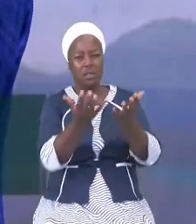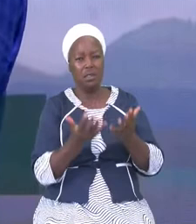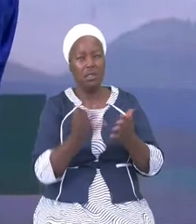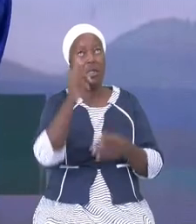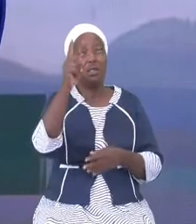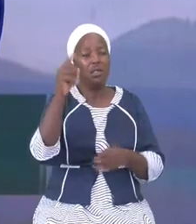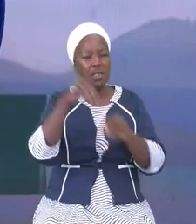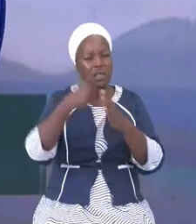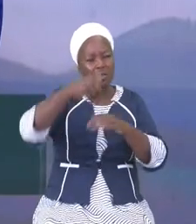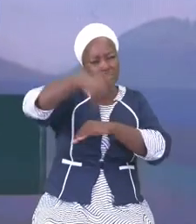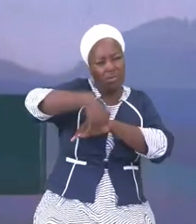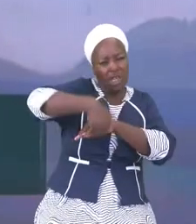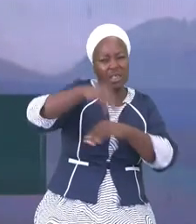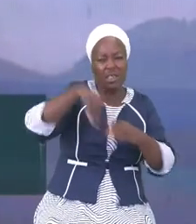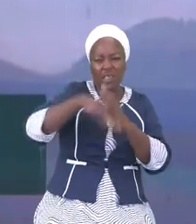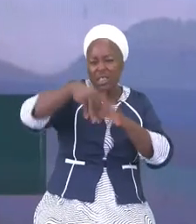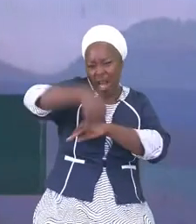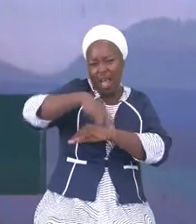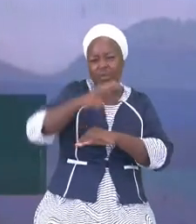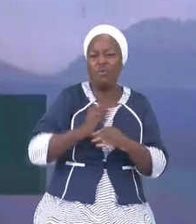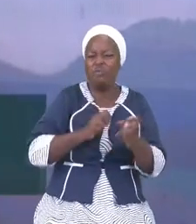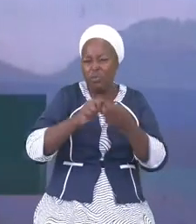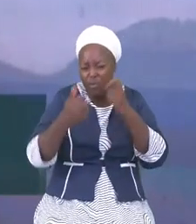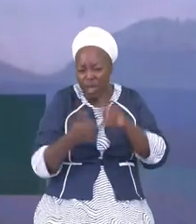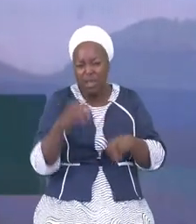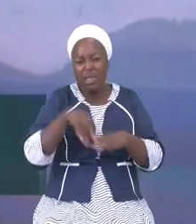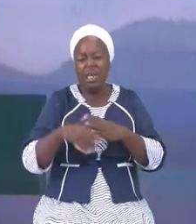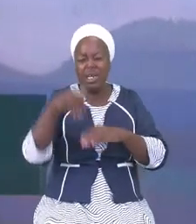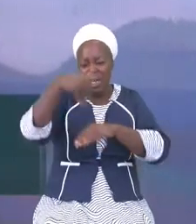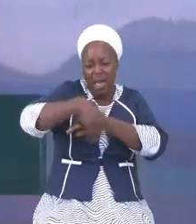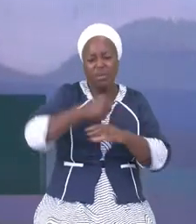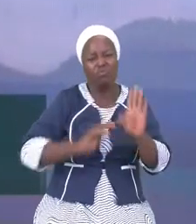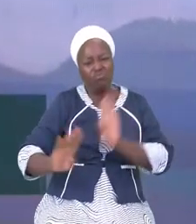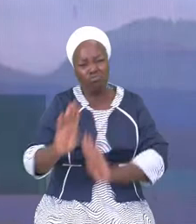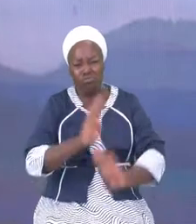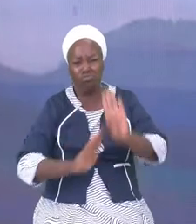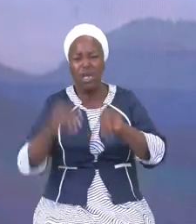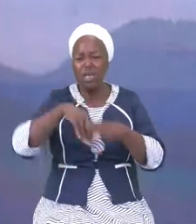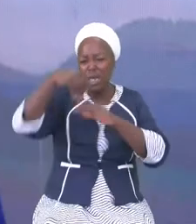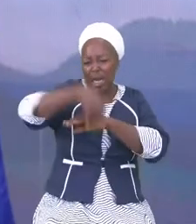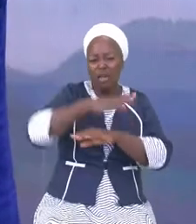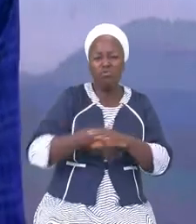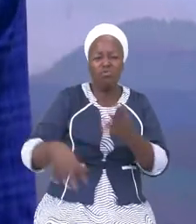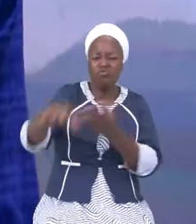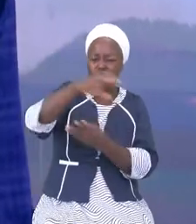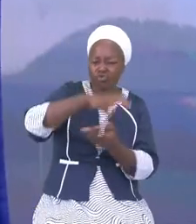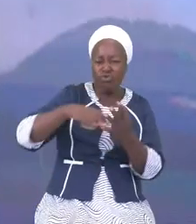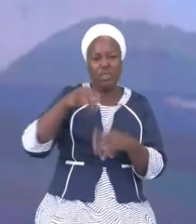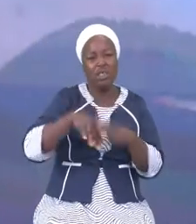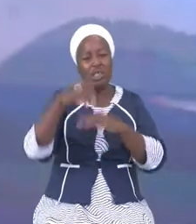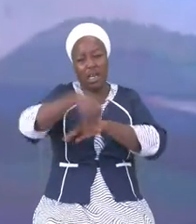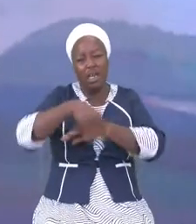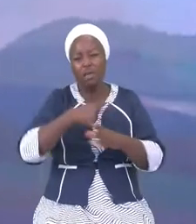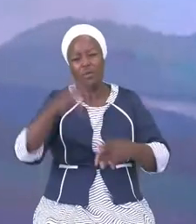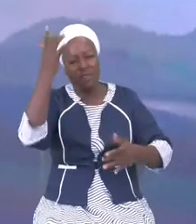the night of affliction, in the night of trouble, in the night of confusion, in the night of